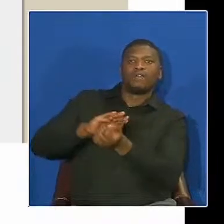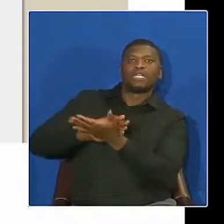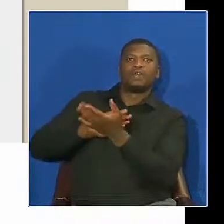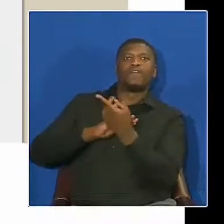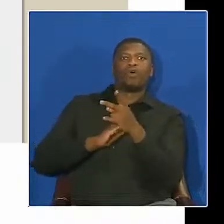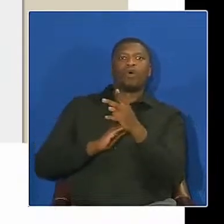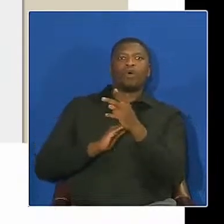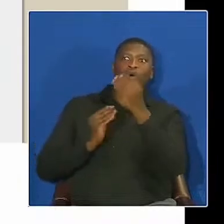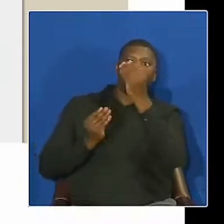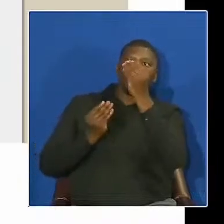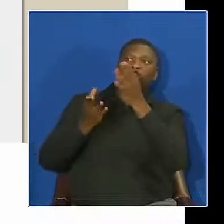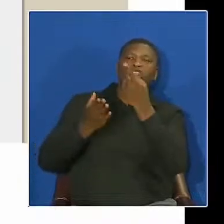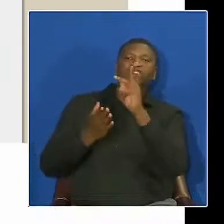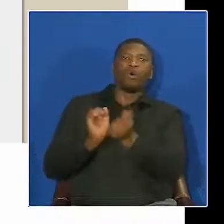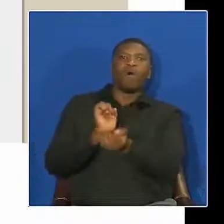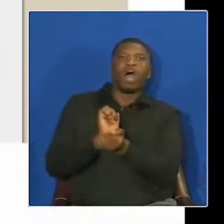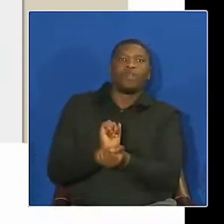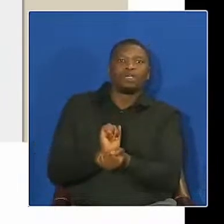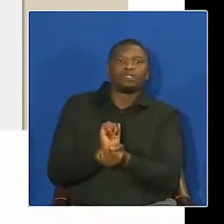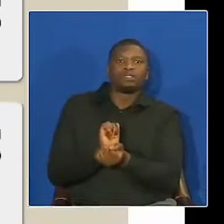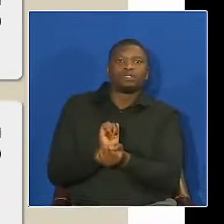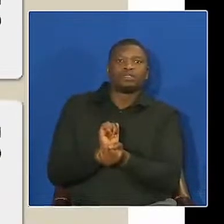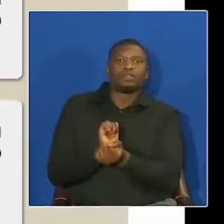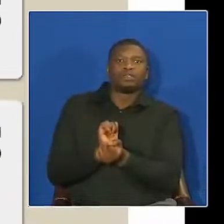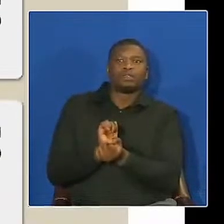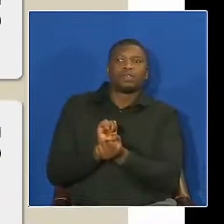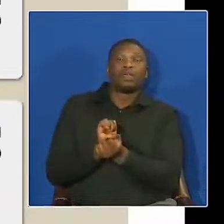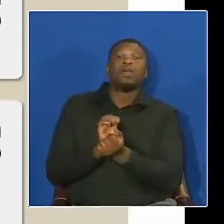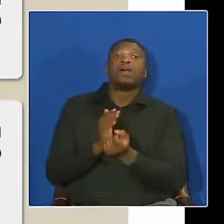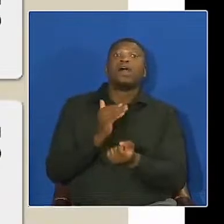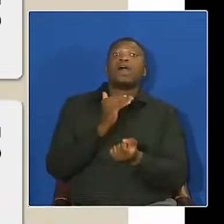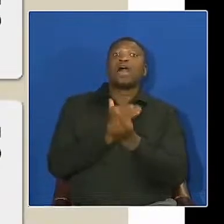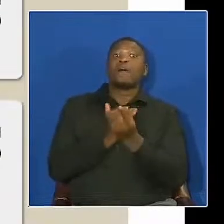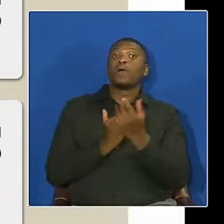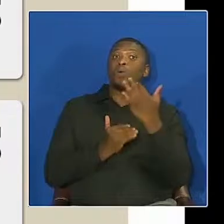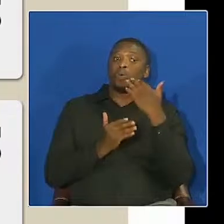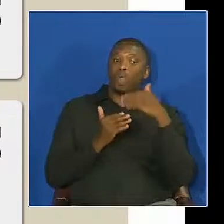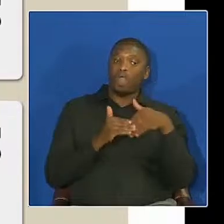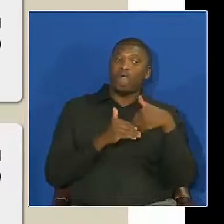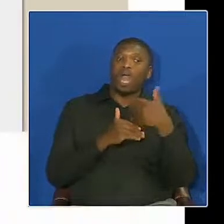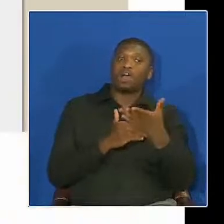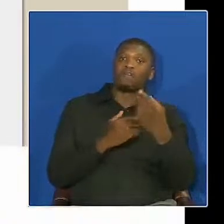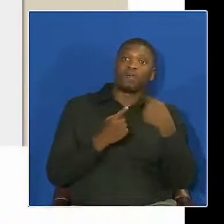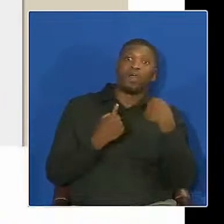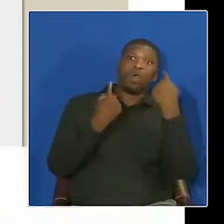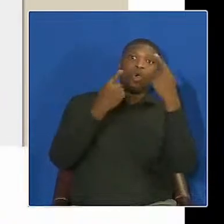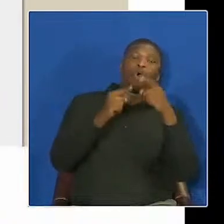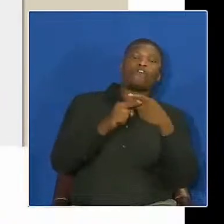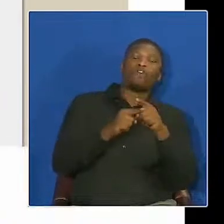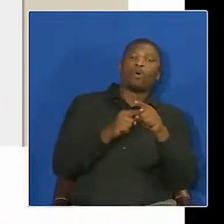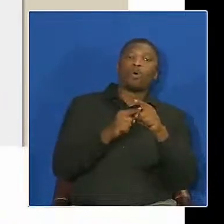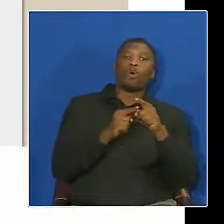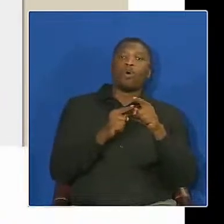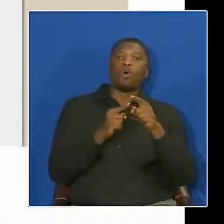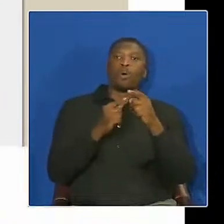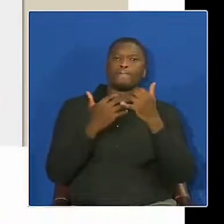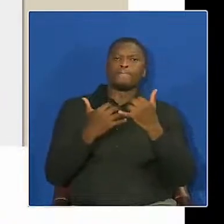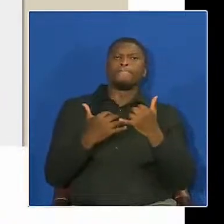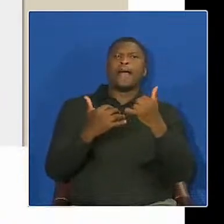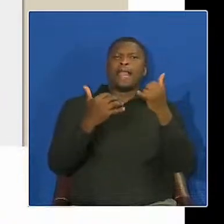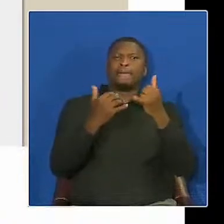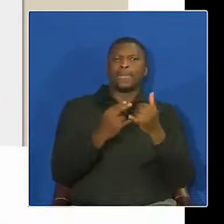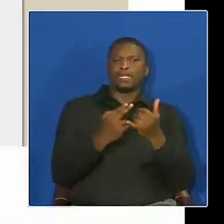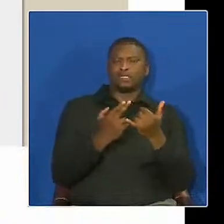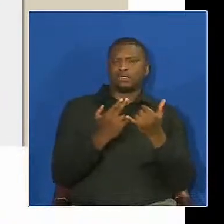comes after an investigation lodged by Parliament Police Portfolio Committee. The heading